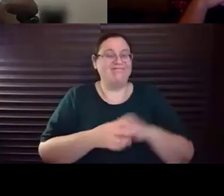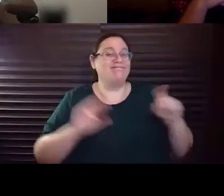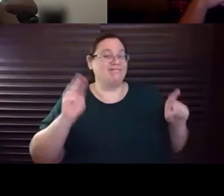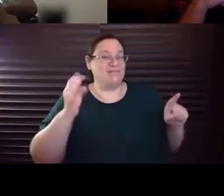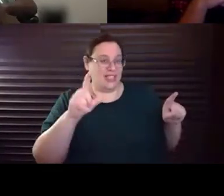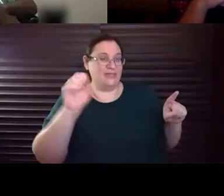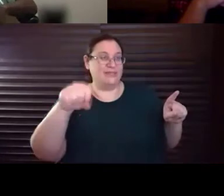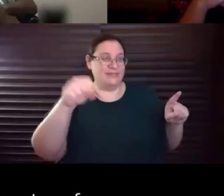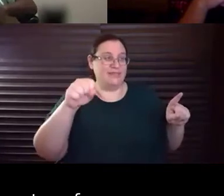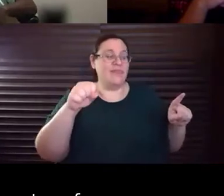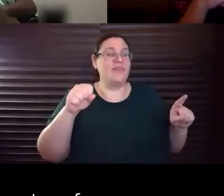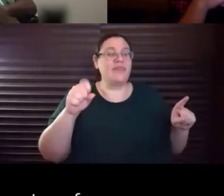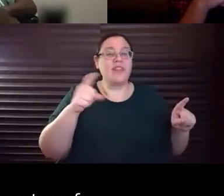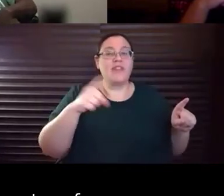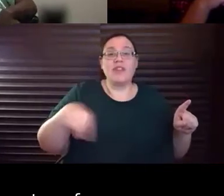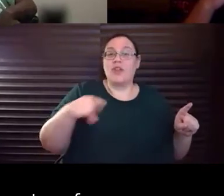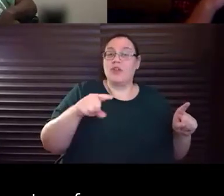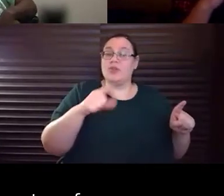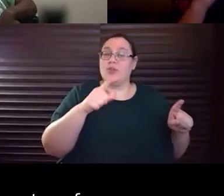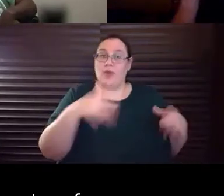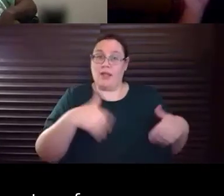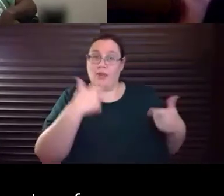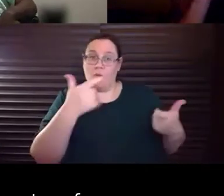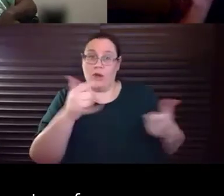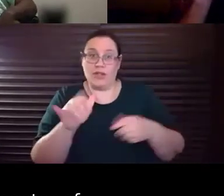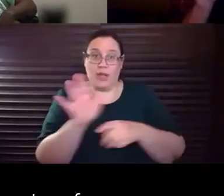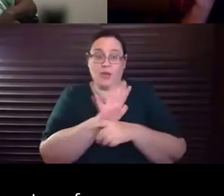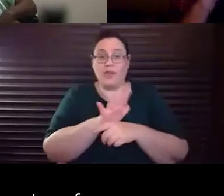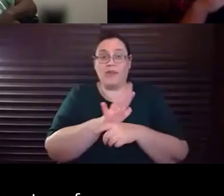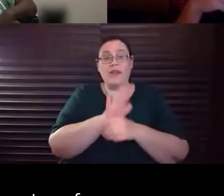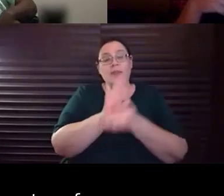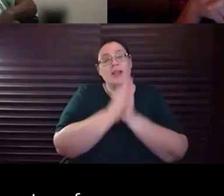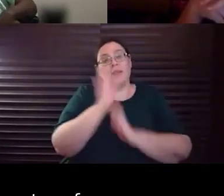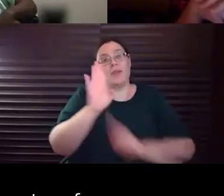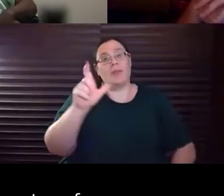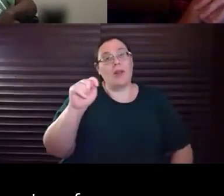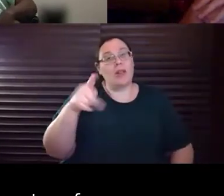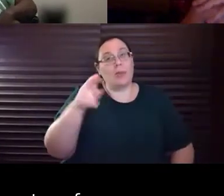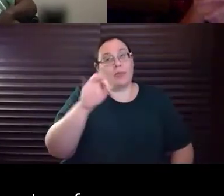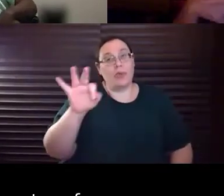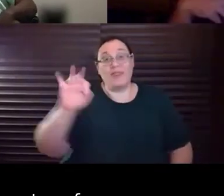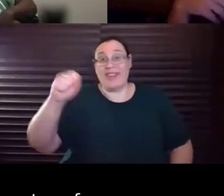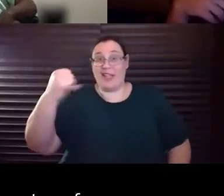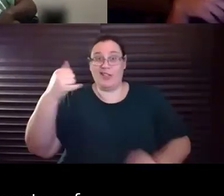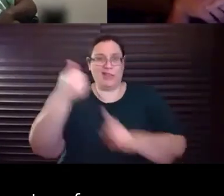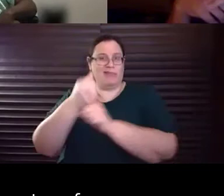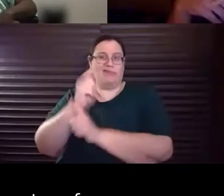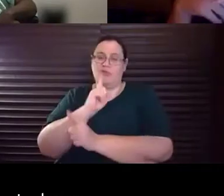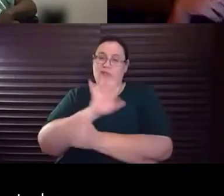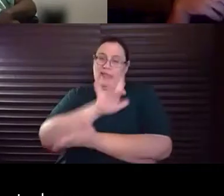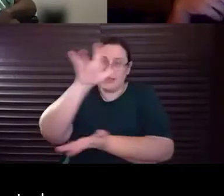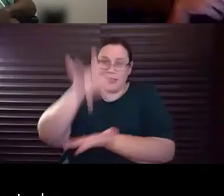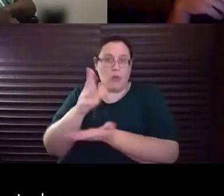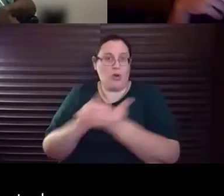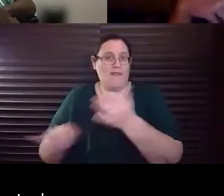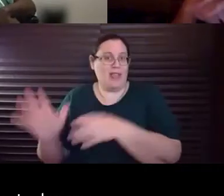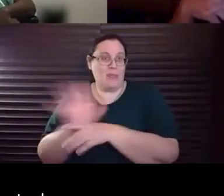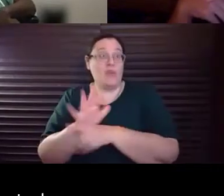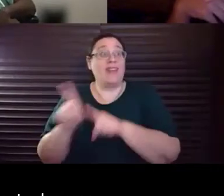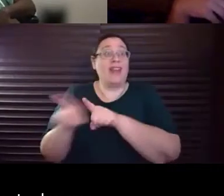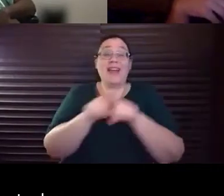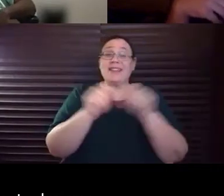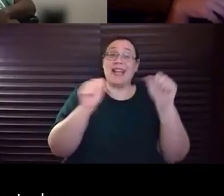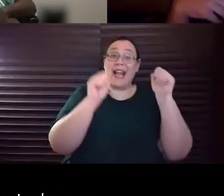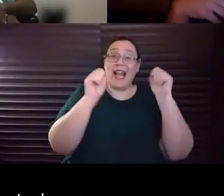seen Becoming Bulletproof, like AJ is like the epicenter of that film. And as an actor, what's